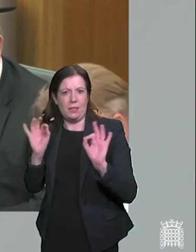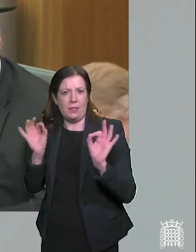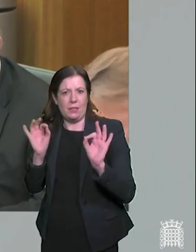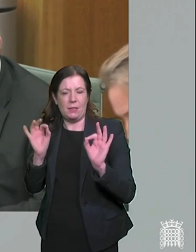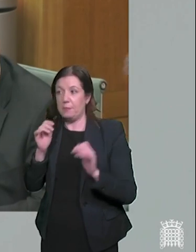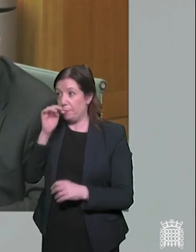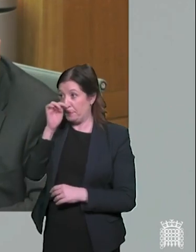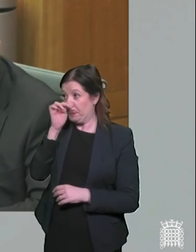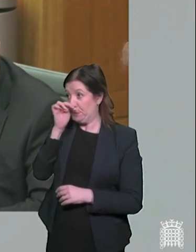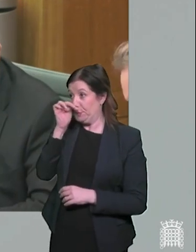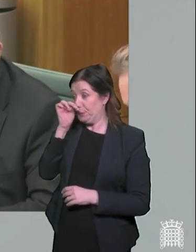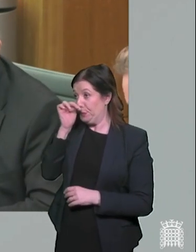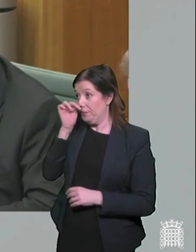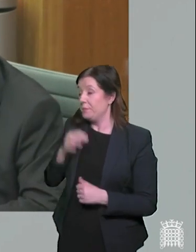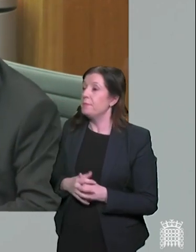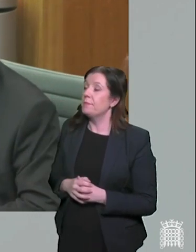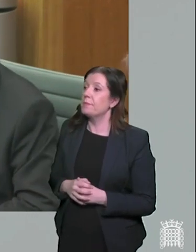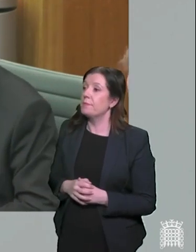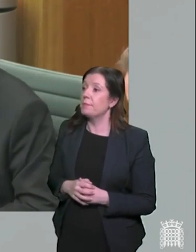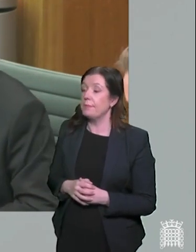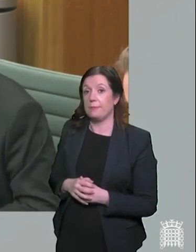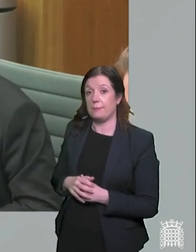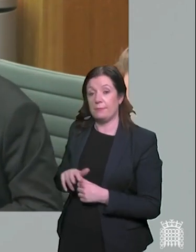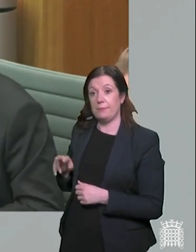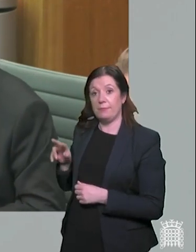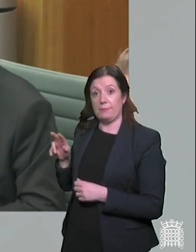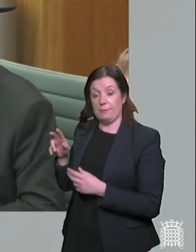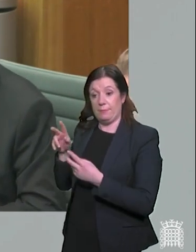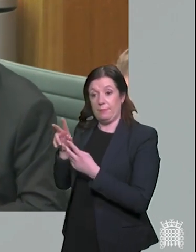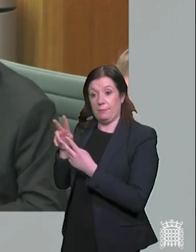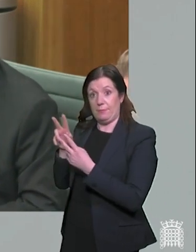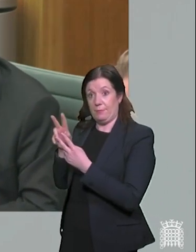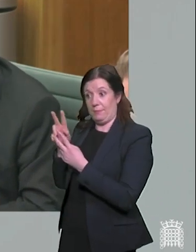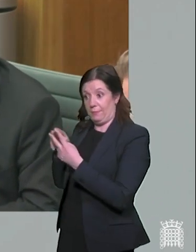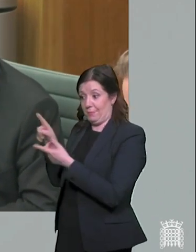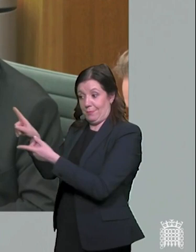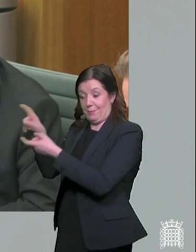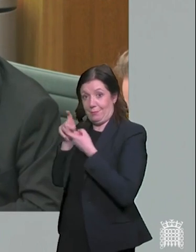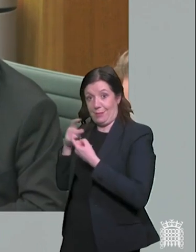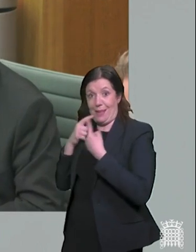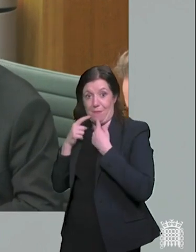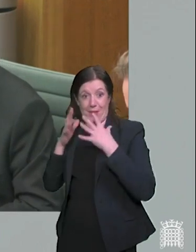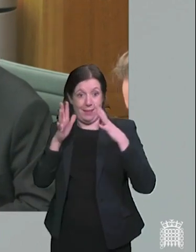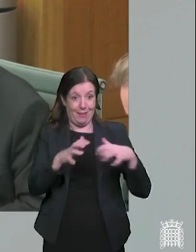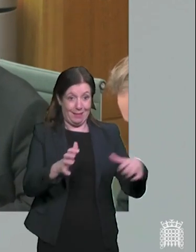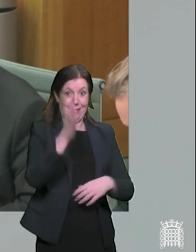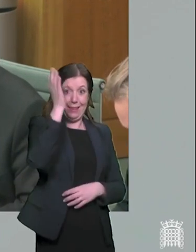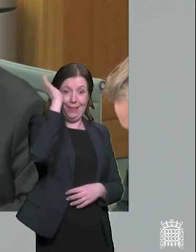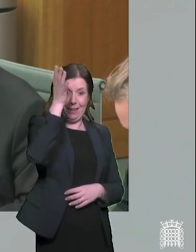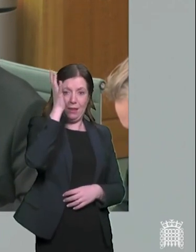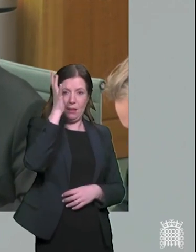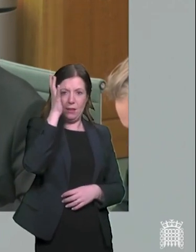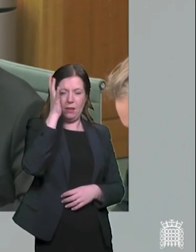decided to rely on the assurances that you've referred to in the House, why did you not then discuss the assurance